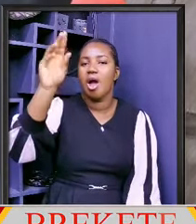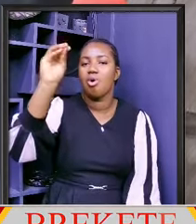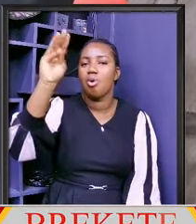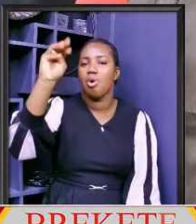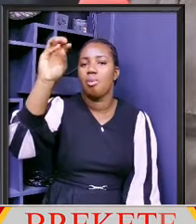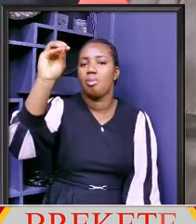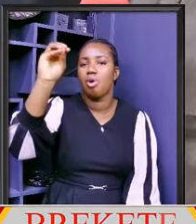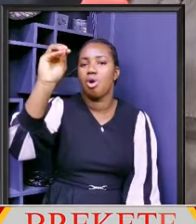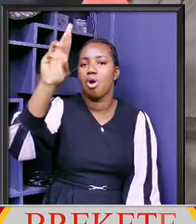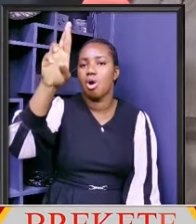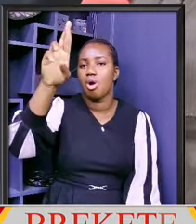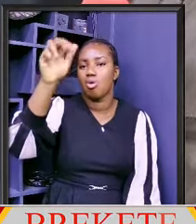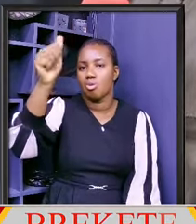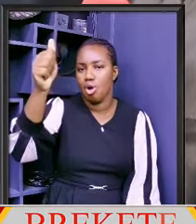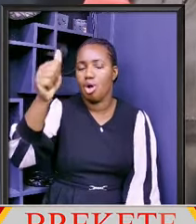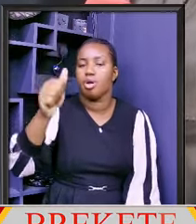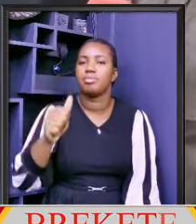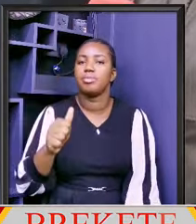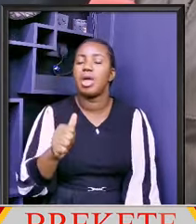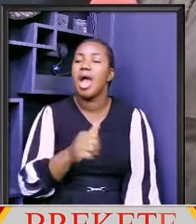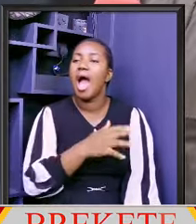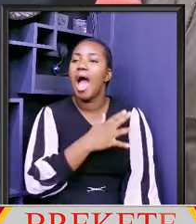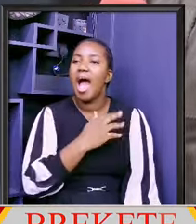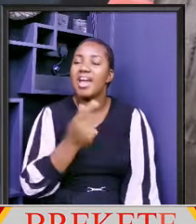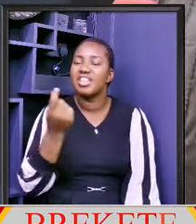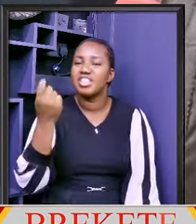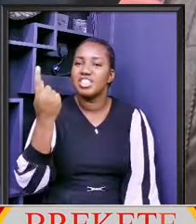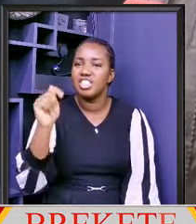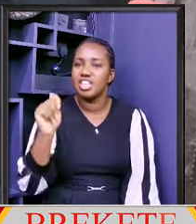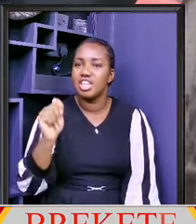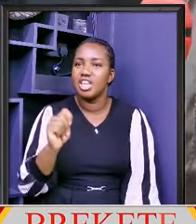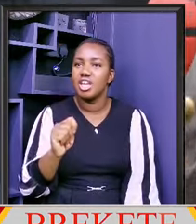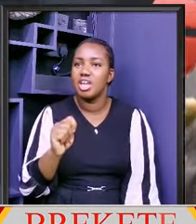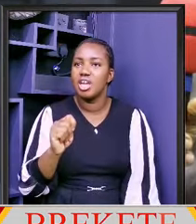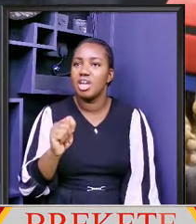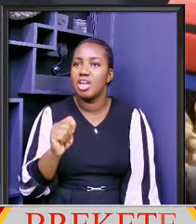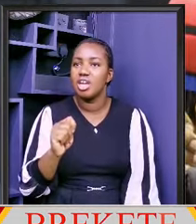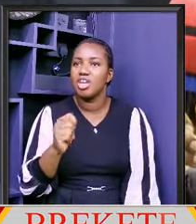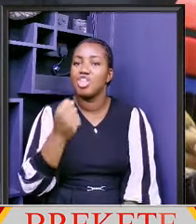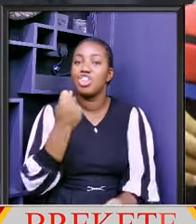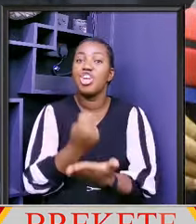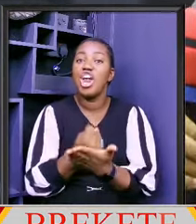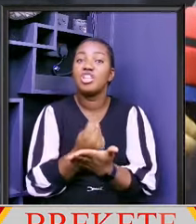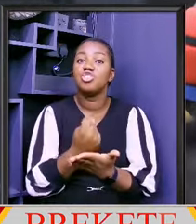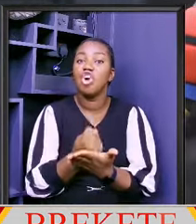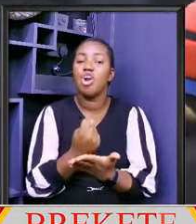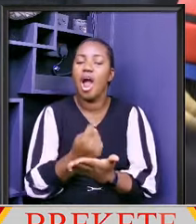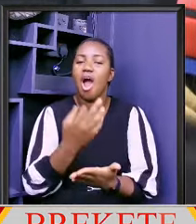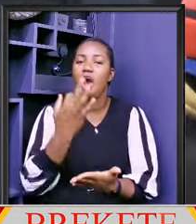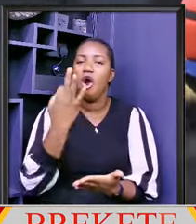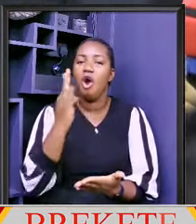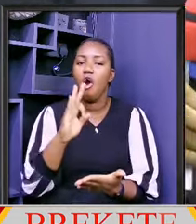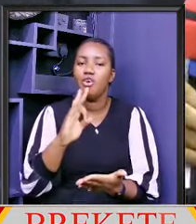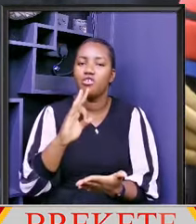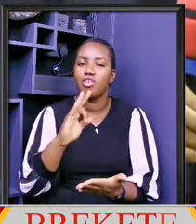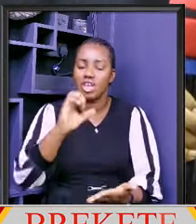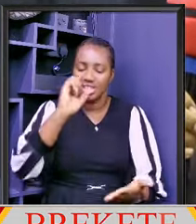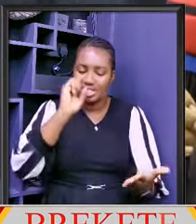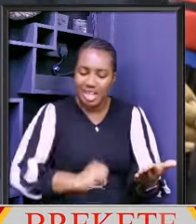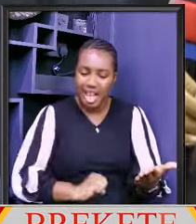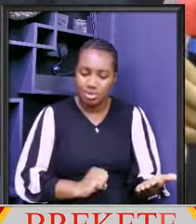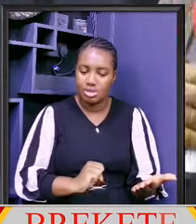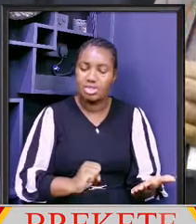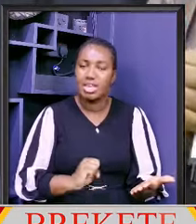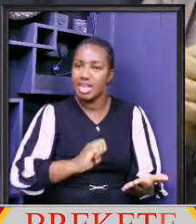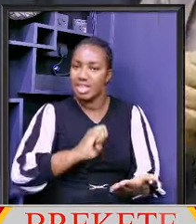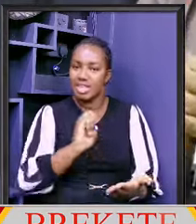Secretary, and the Treasurer of Southeast and South-South as of now. Up till now? Up to now. So that